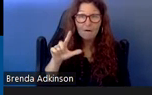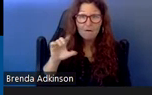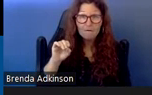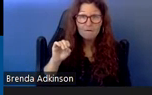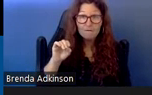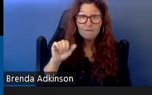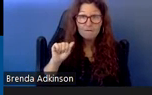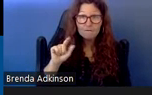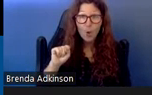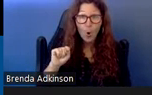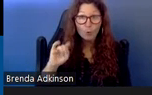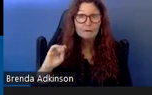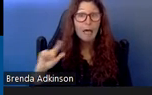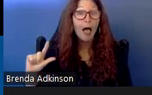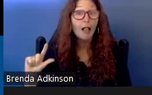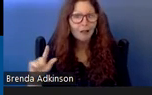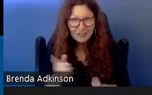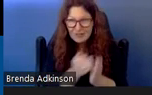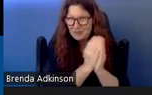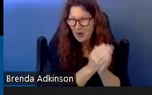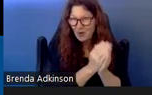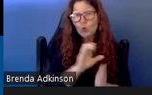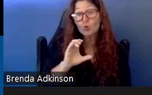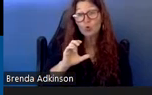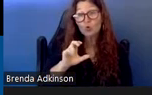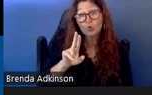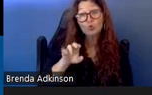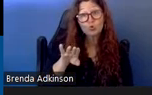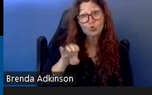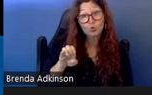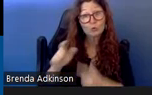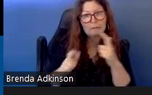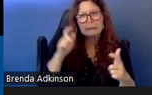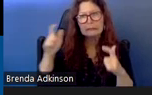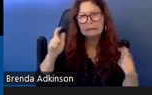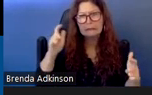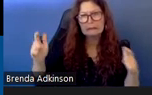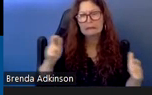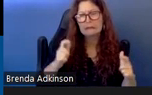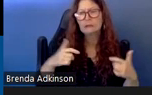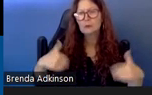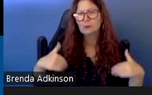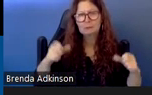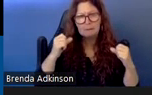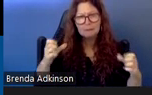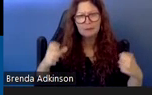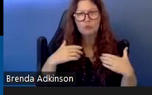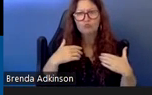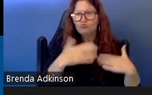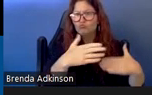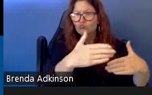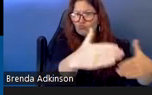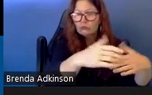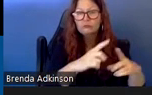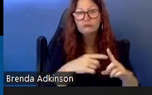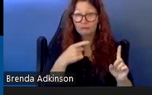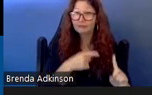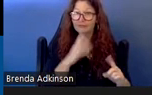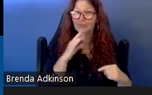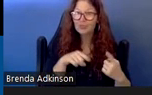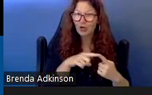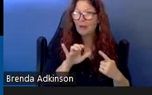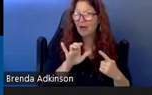cruise ships under TSA. So you spoke a little bit about that. Want to